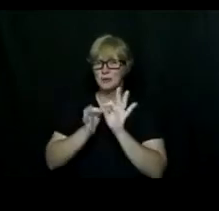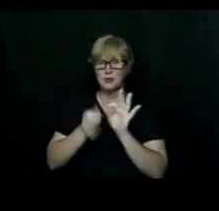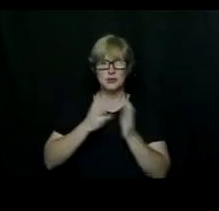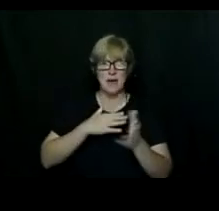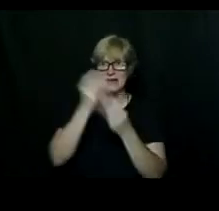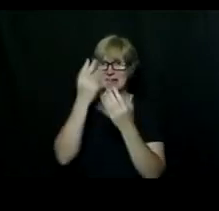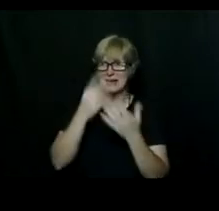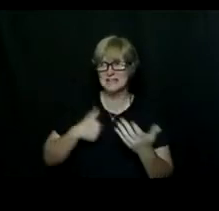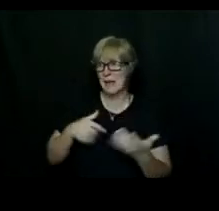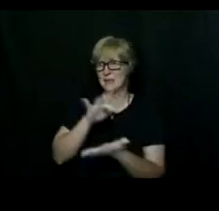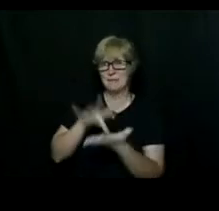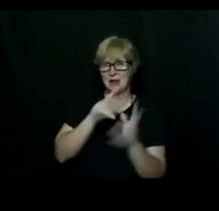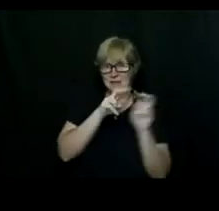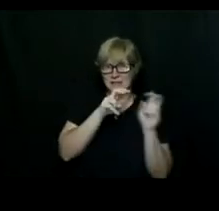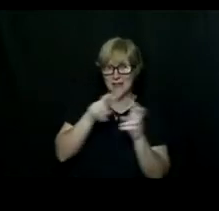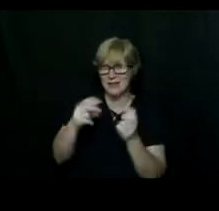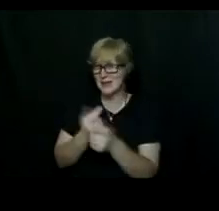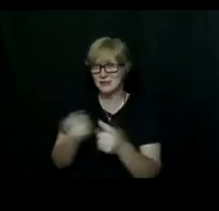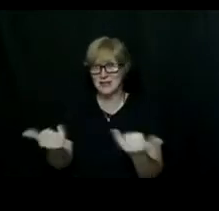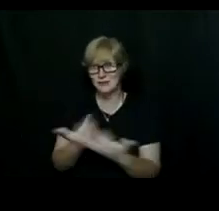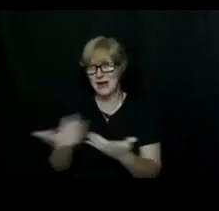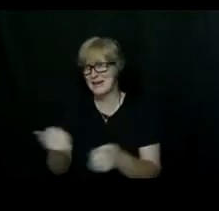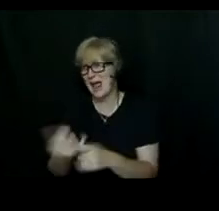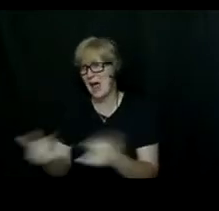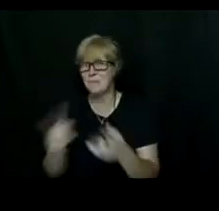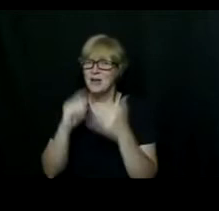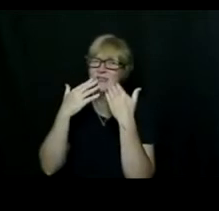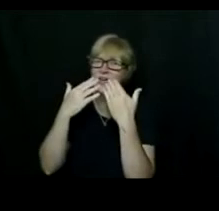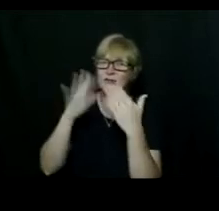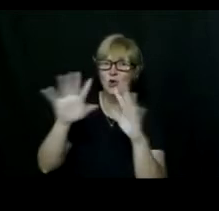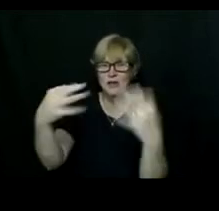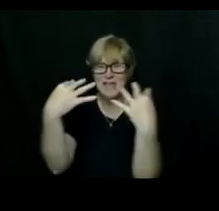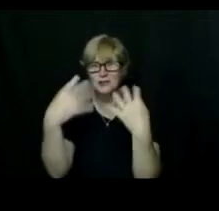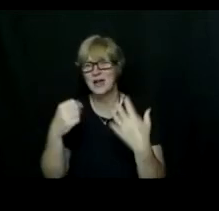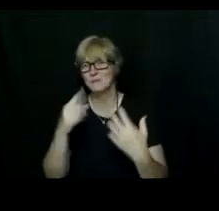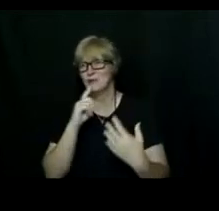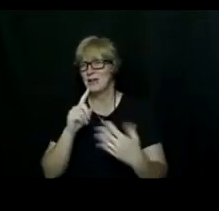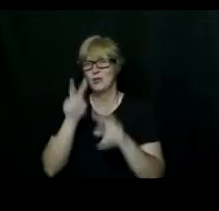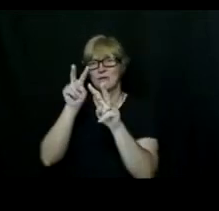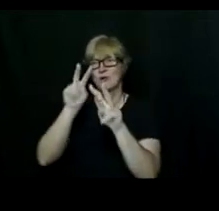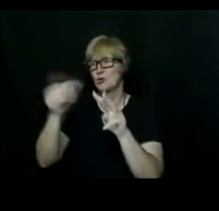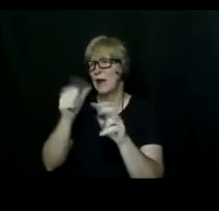in the middle of analyzing them. But thank you very much for your attention, and I'm looking forward to your questions.